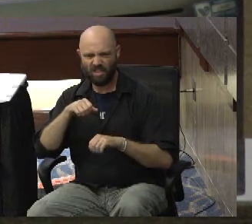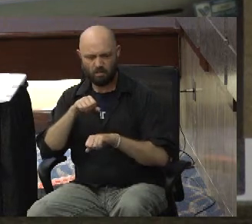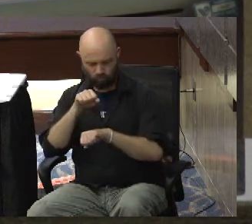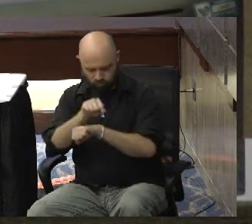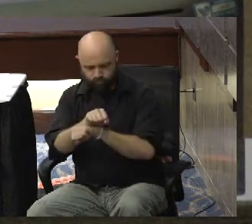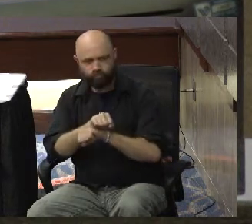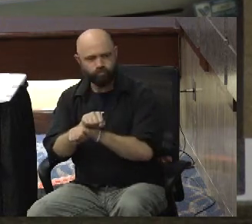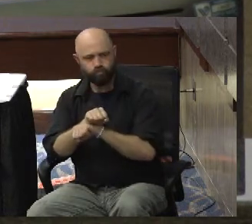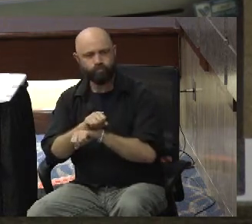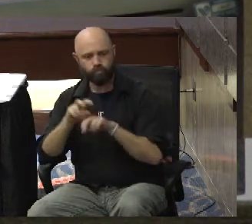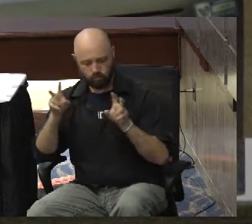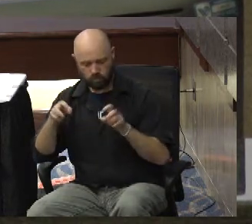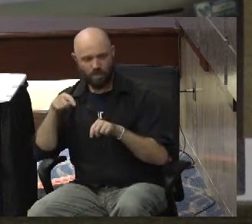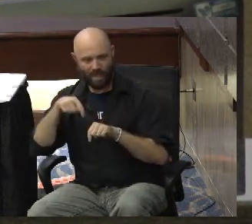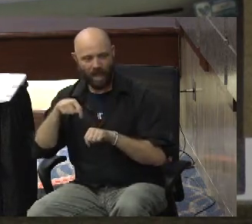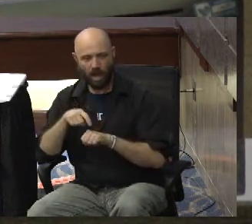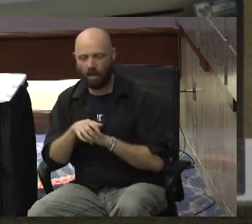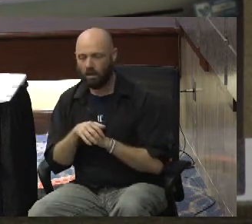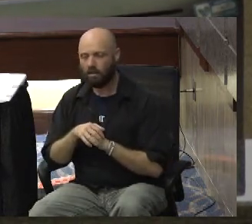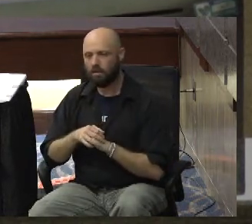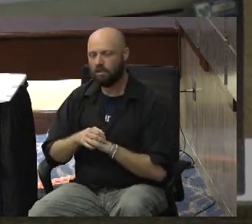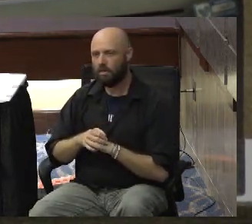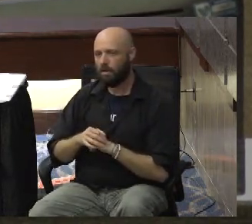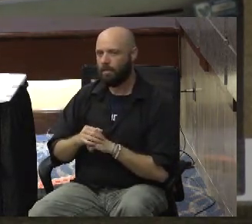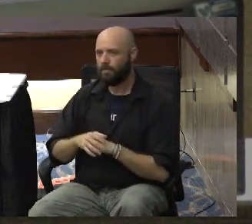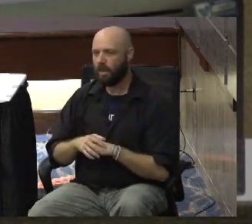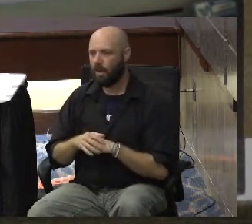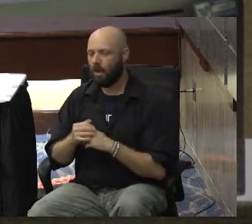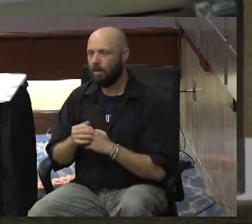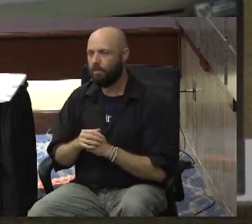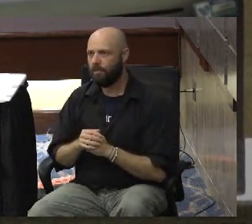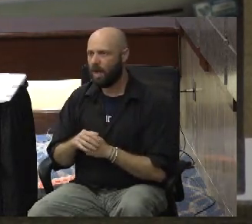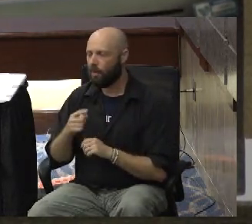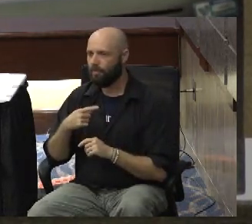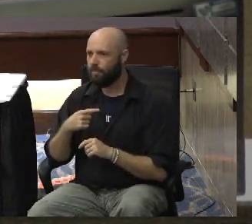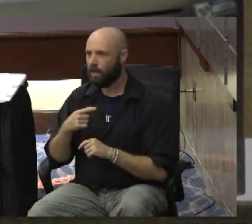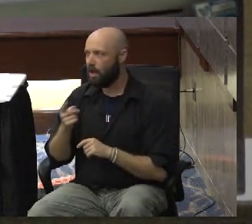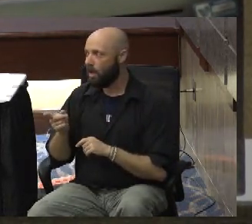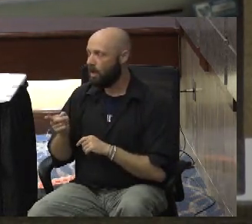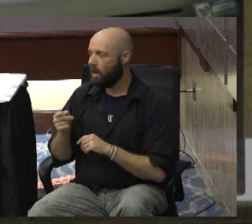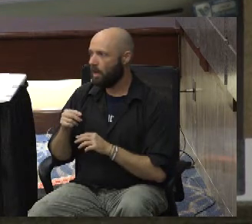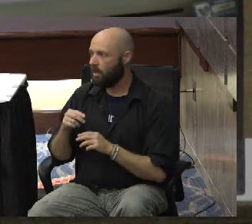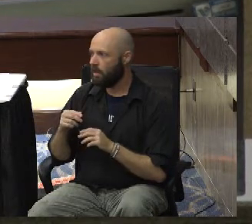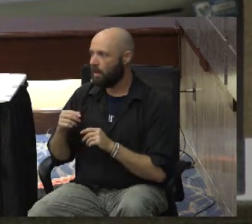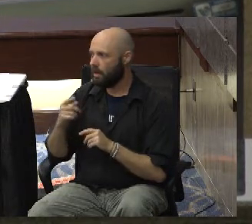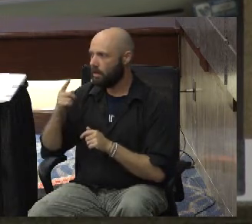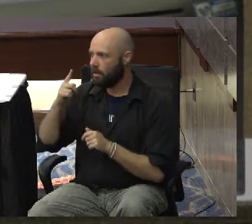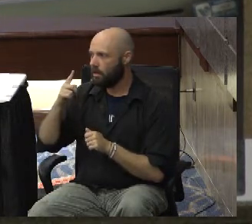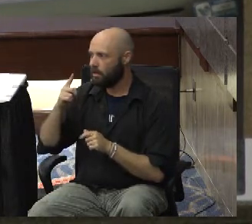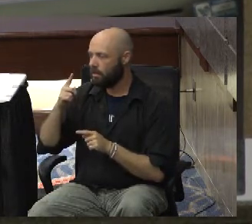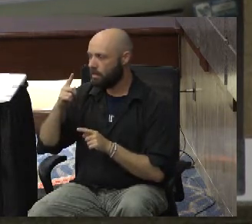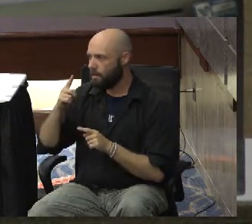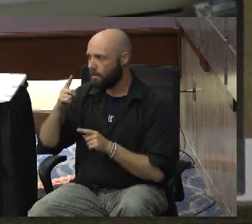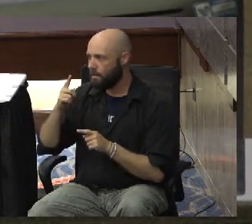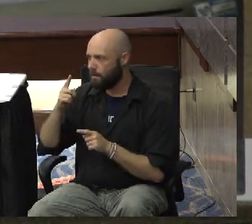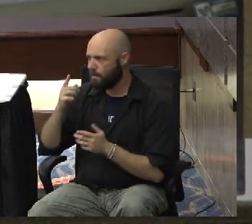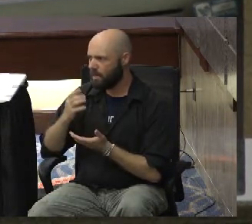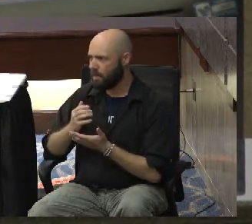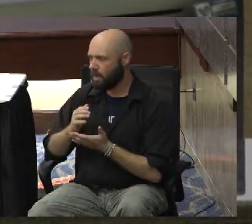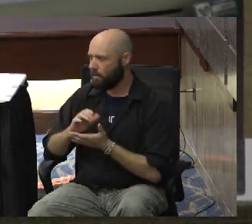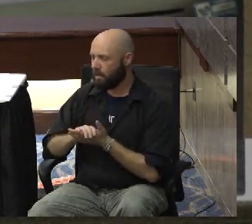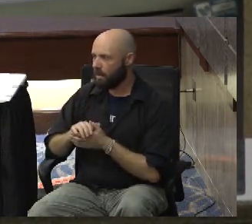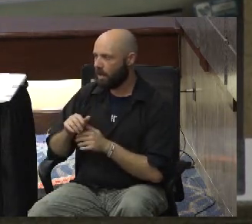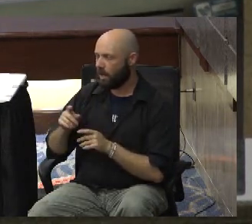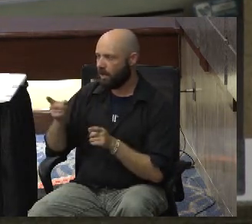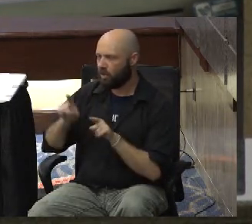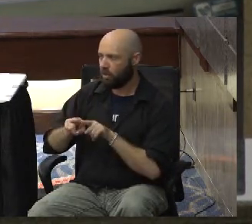want to say, and I could have misread this, but I don't want to contradict you, Kelly. I did not read that letter that they submitted as a letter in